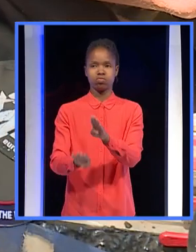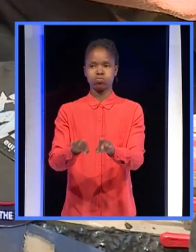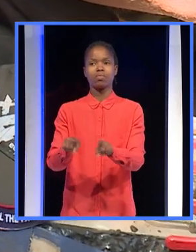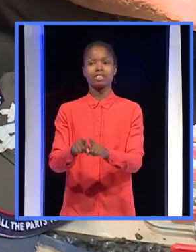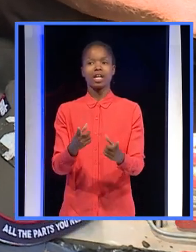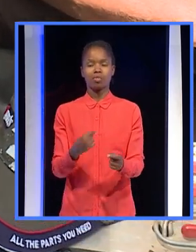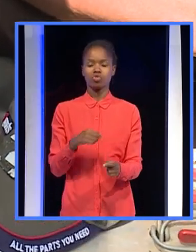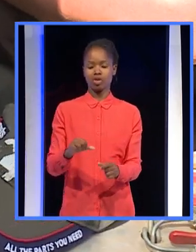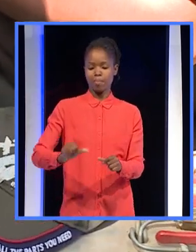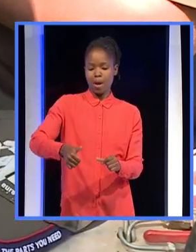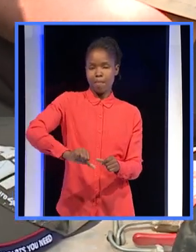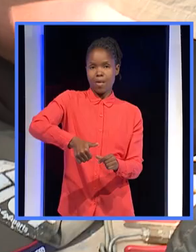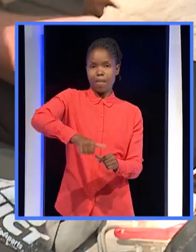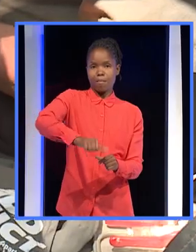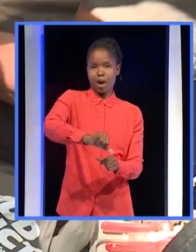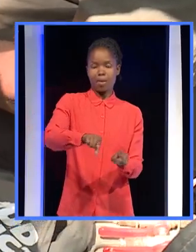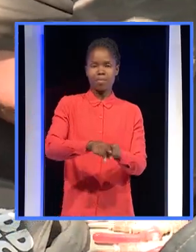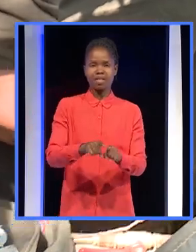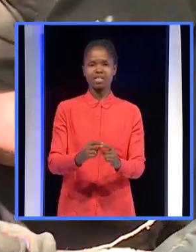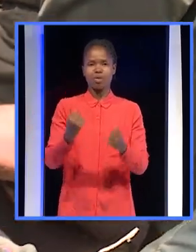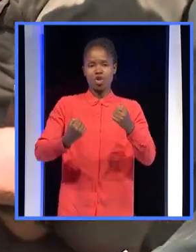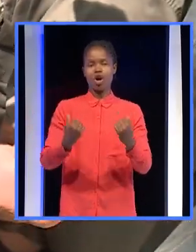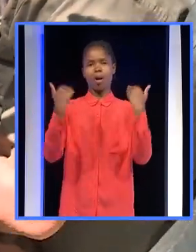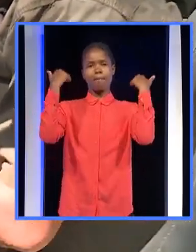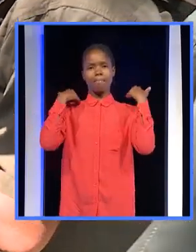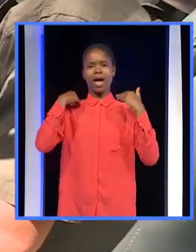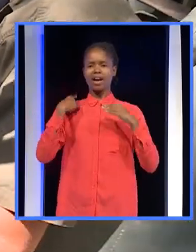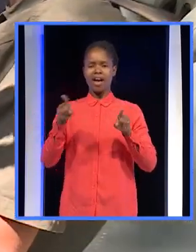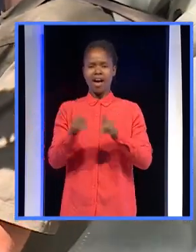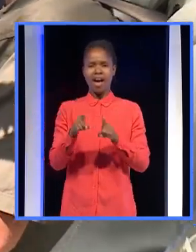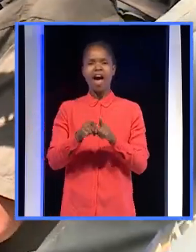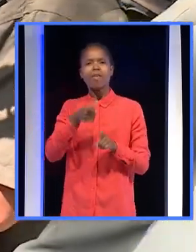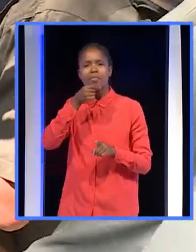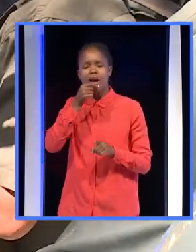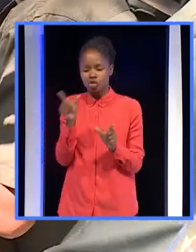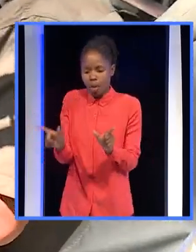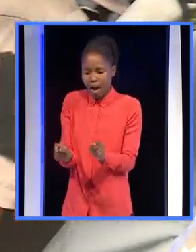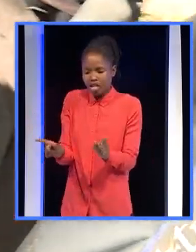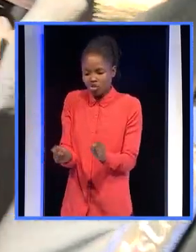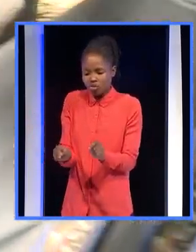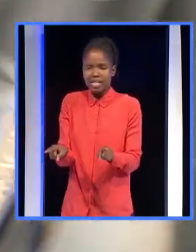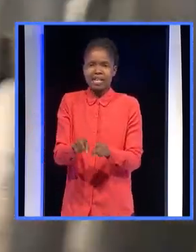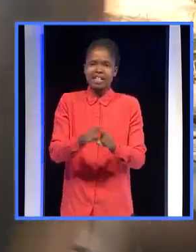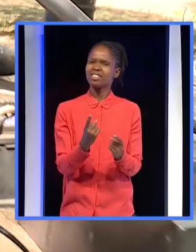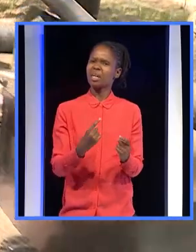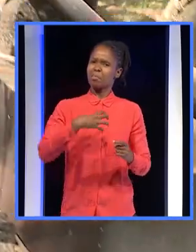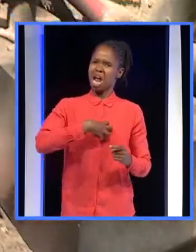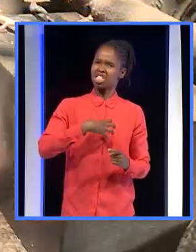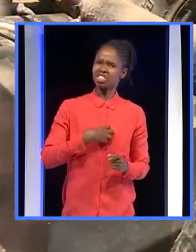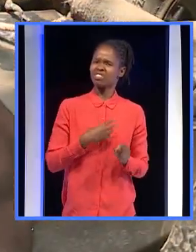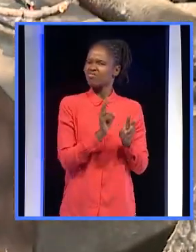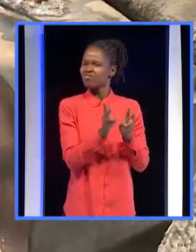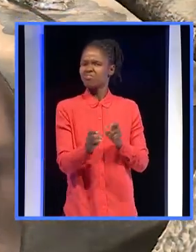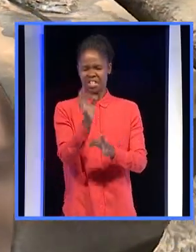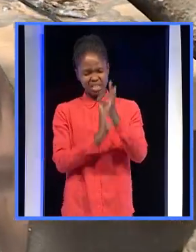it possible. And you have stuff at the back. I see like batteries, I see like there's a power station, a cool like Eskom vibe. What's happening that side?